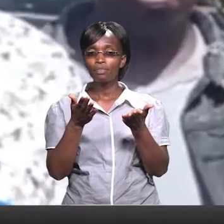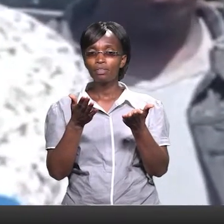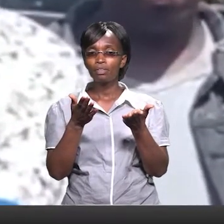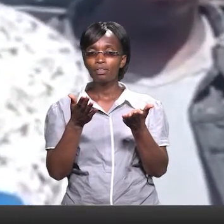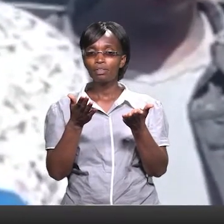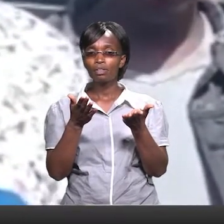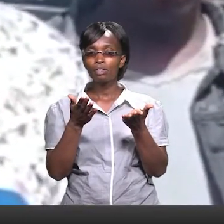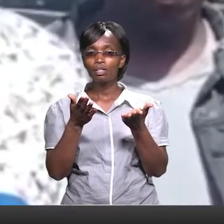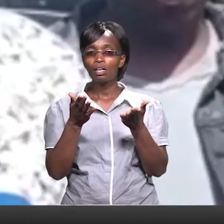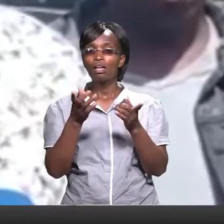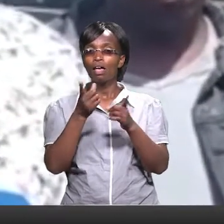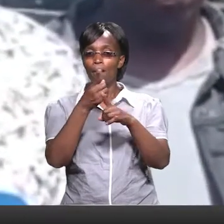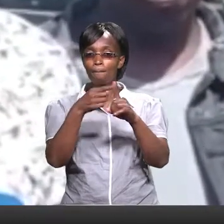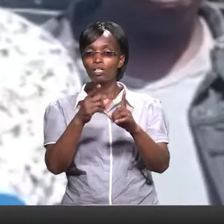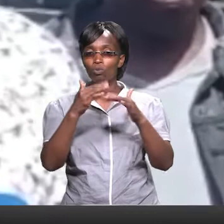and